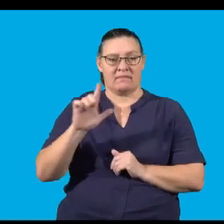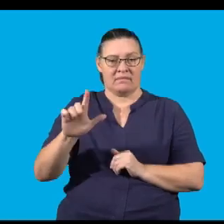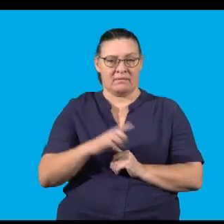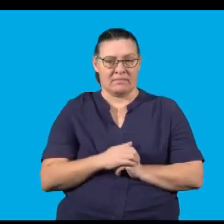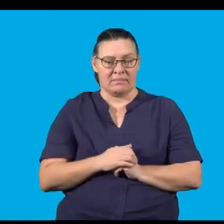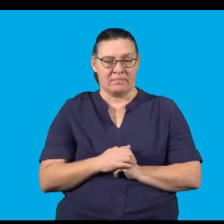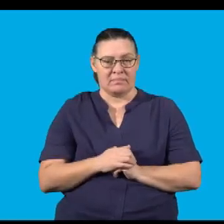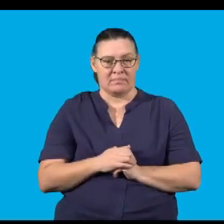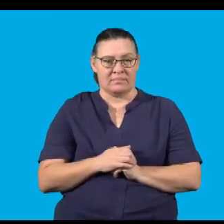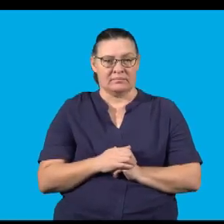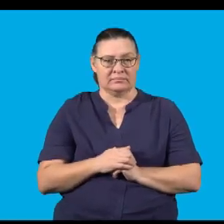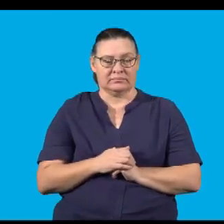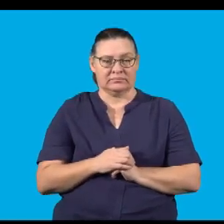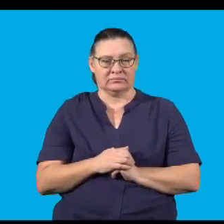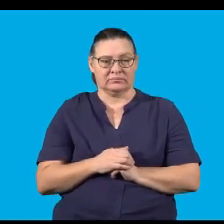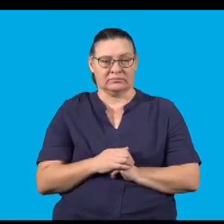57.